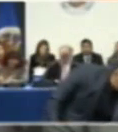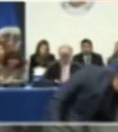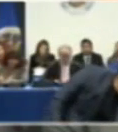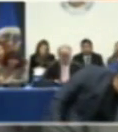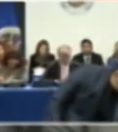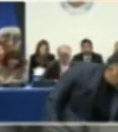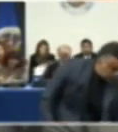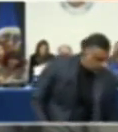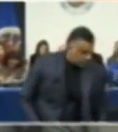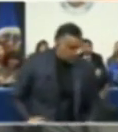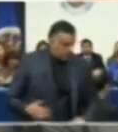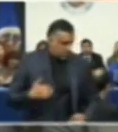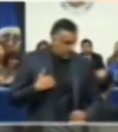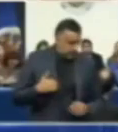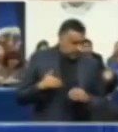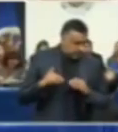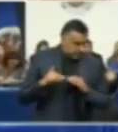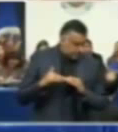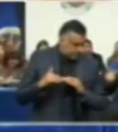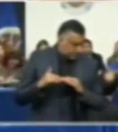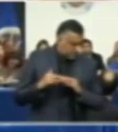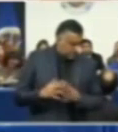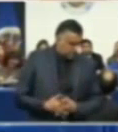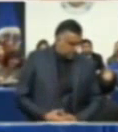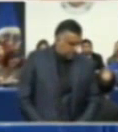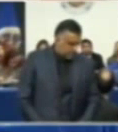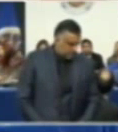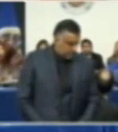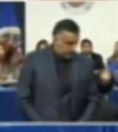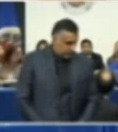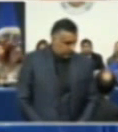desean intervenir.